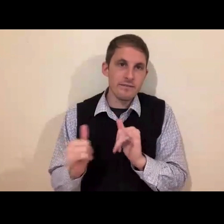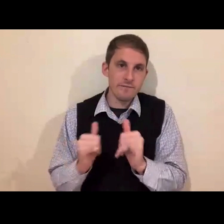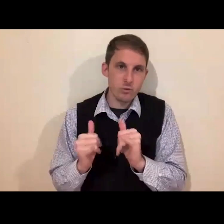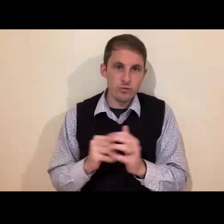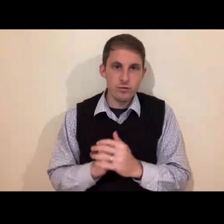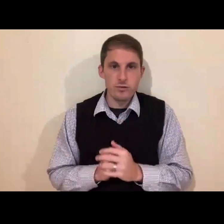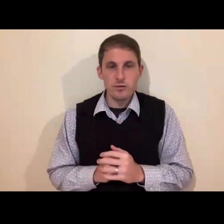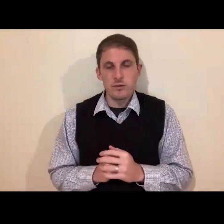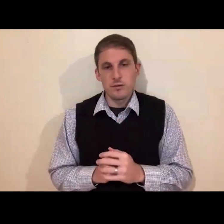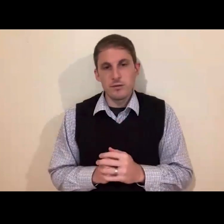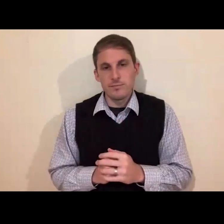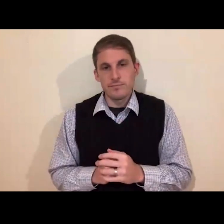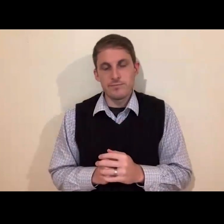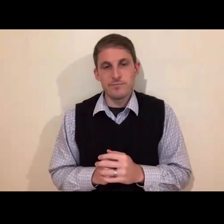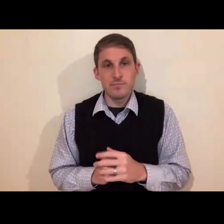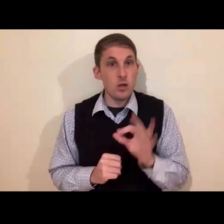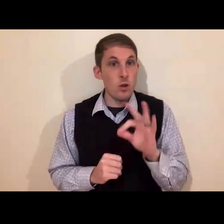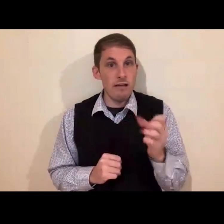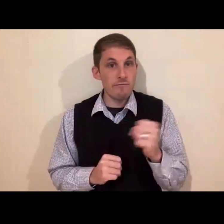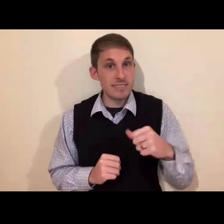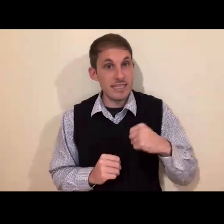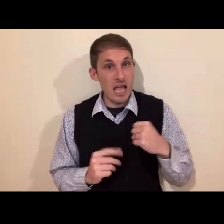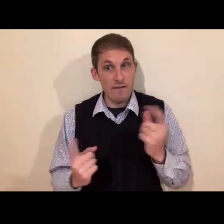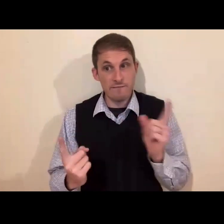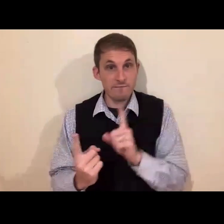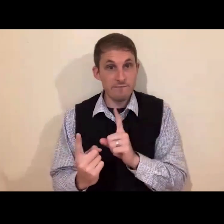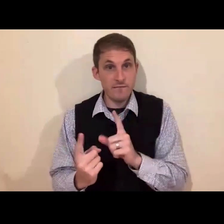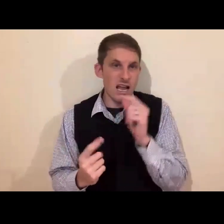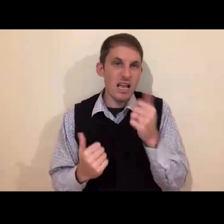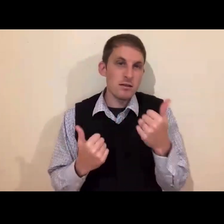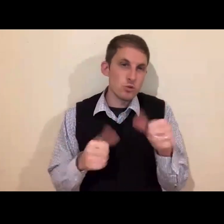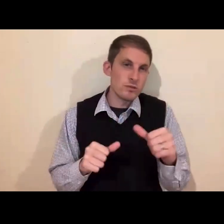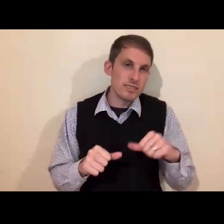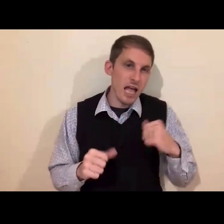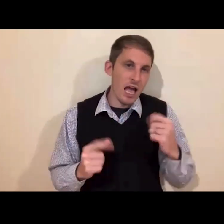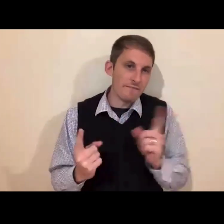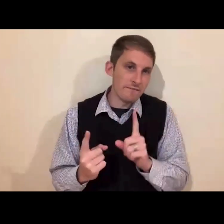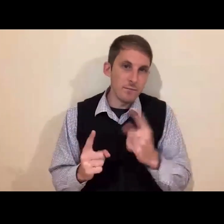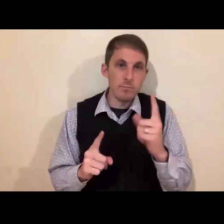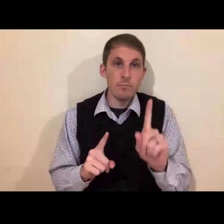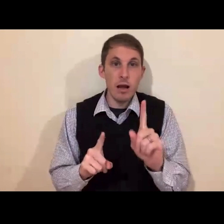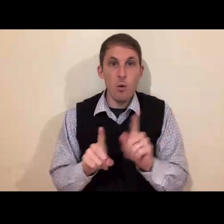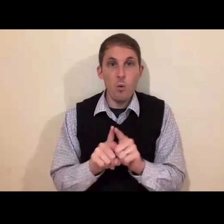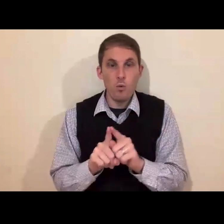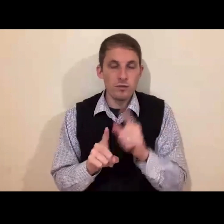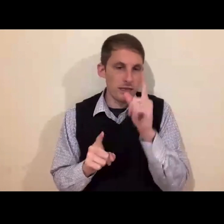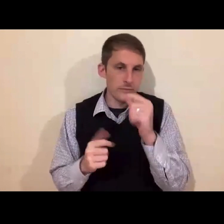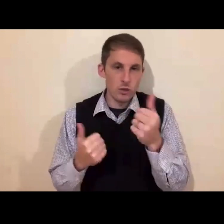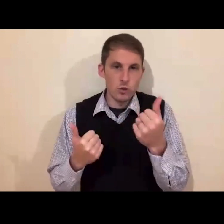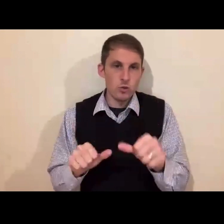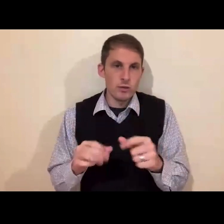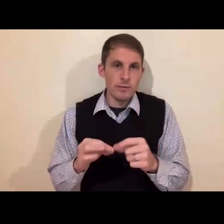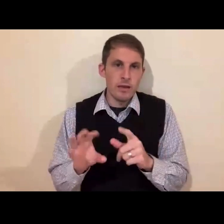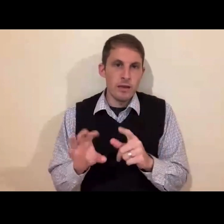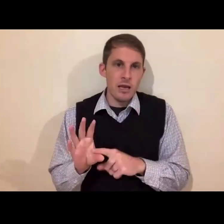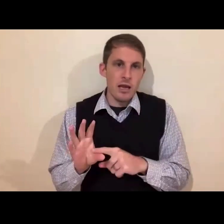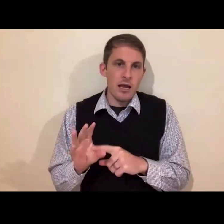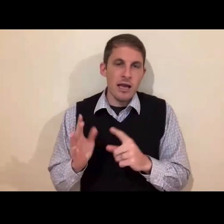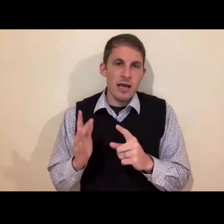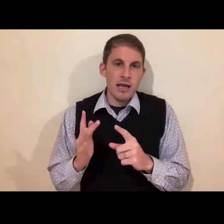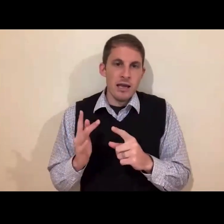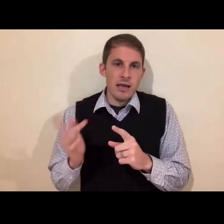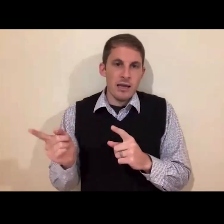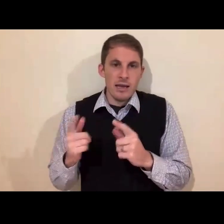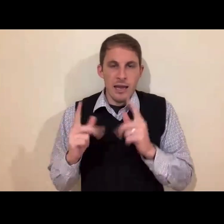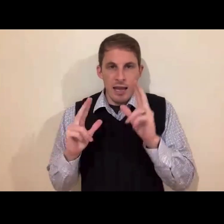done with the support of a staff member. It can be used by a staff member, but it may also be used by an informal